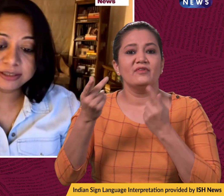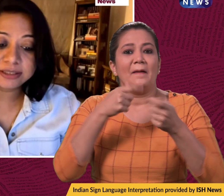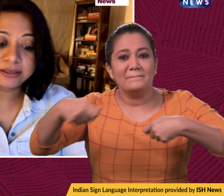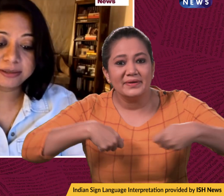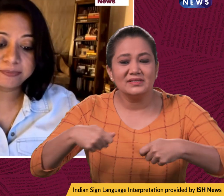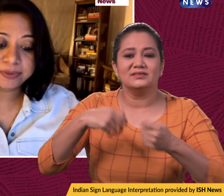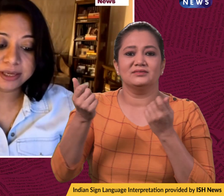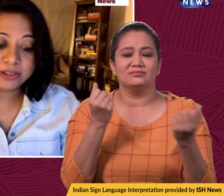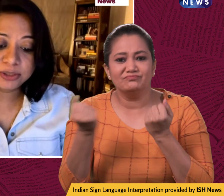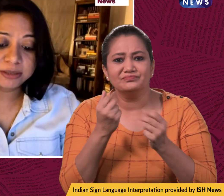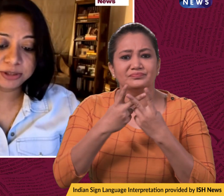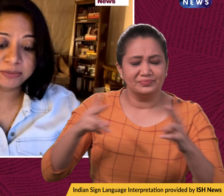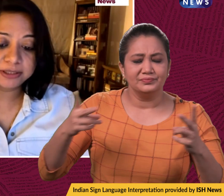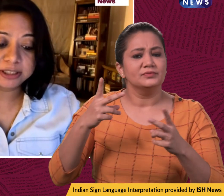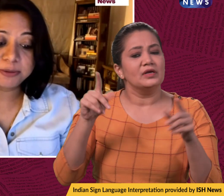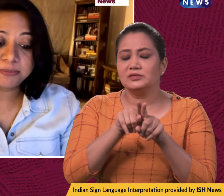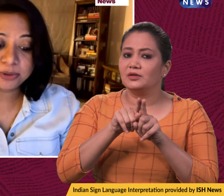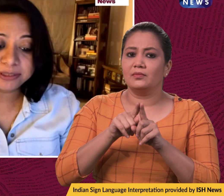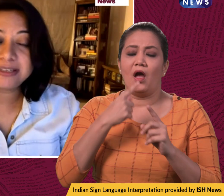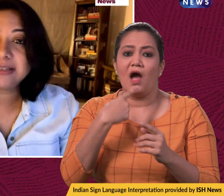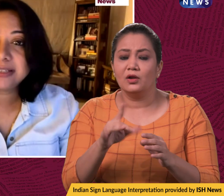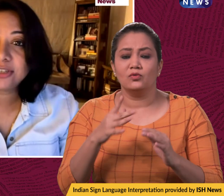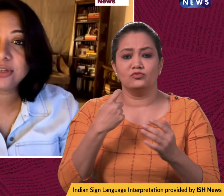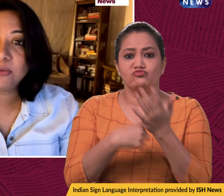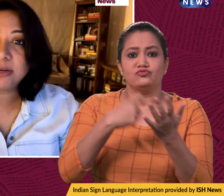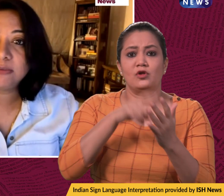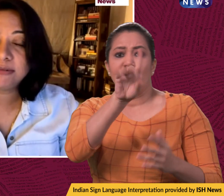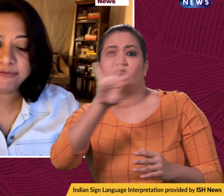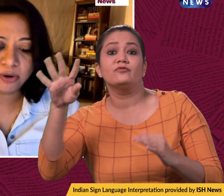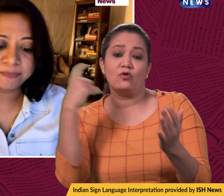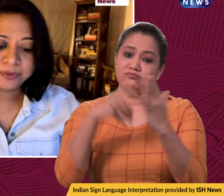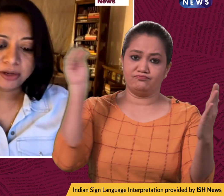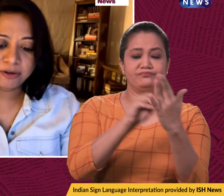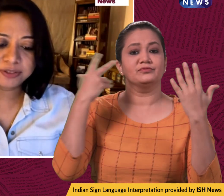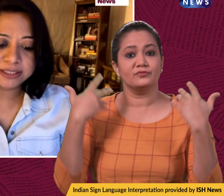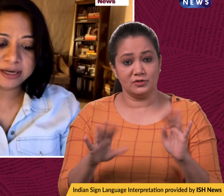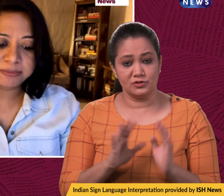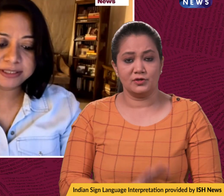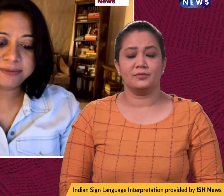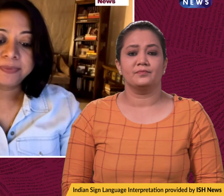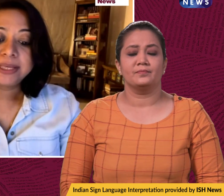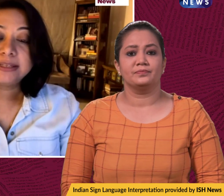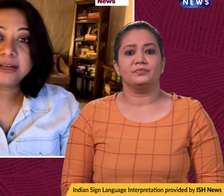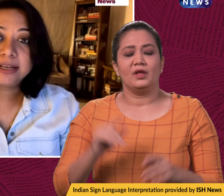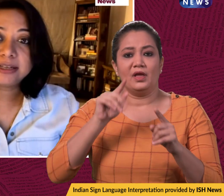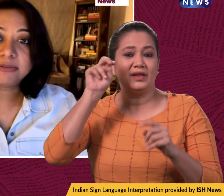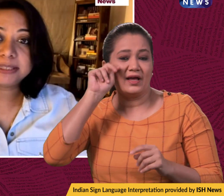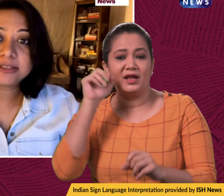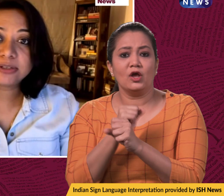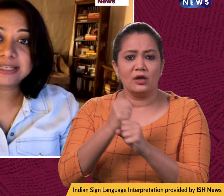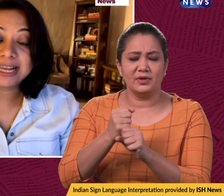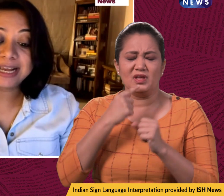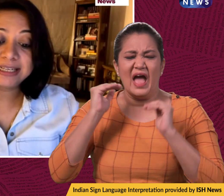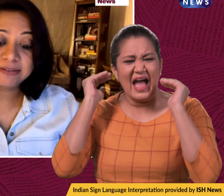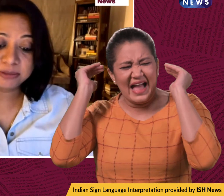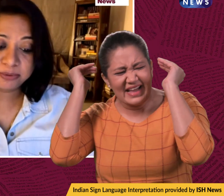vehicles, including commercial vehicles, has been prohibited under Section 114 of the CRPC. The Nagaland government